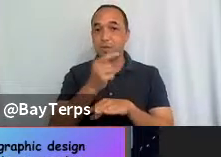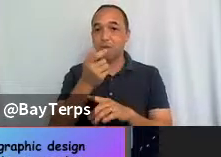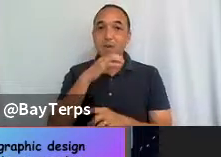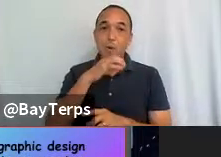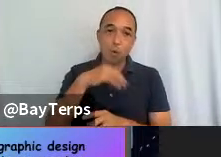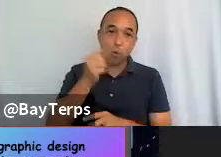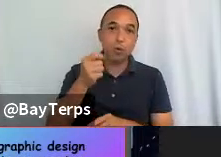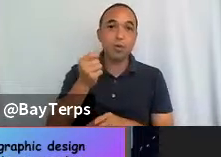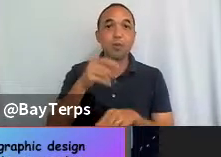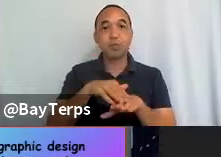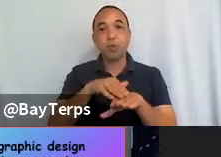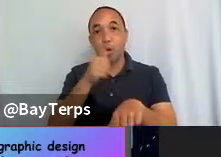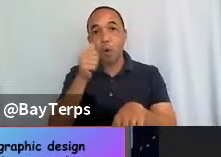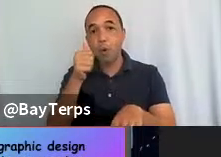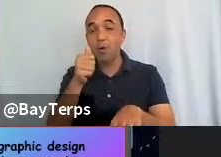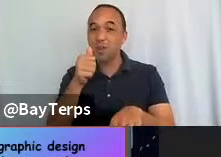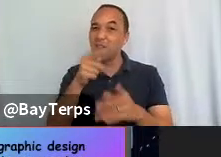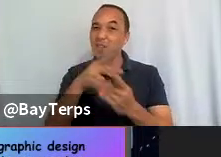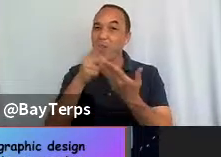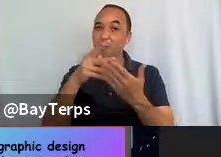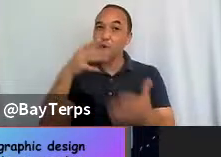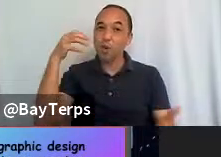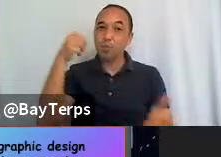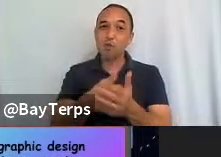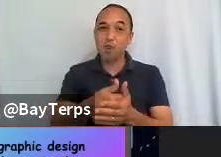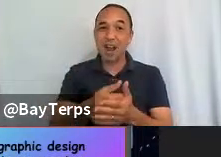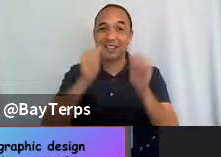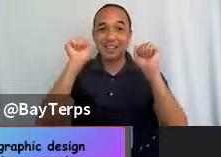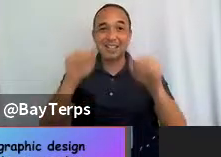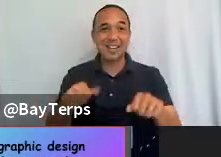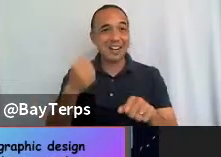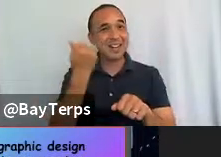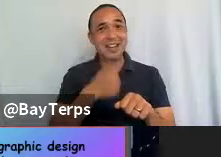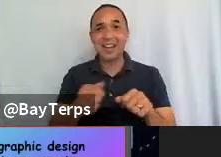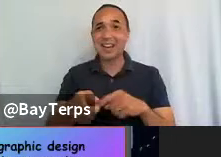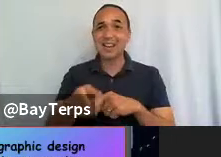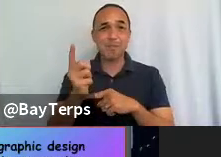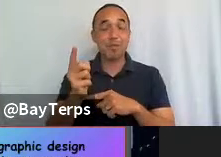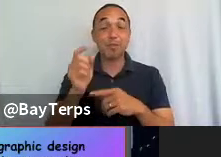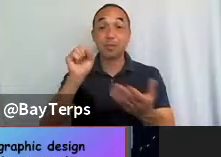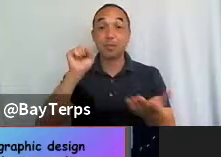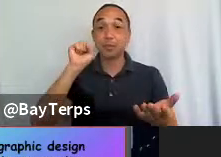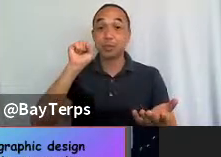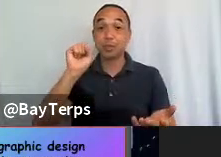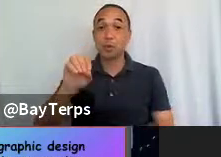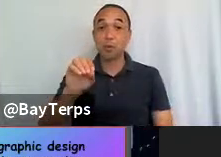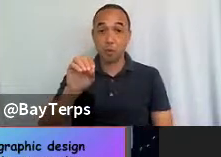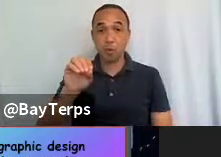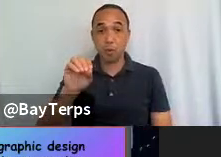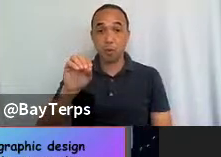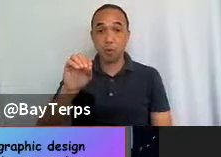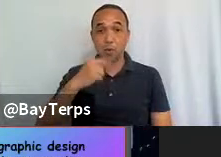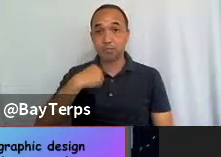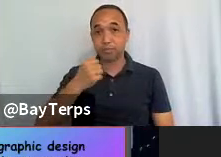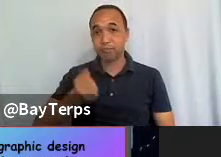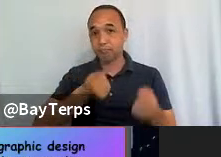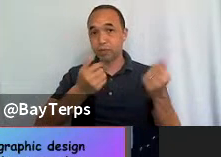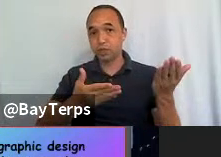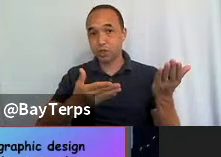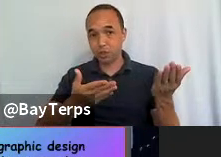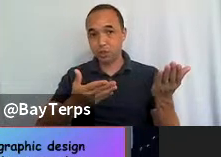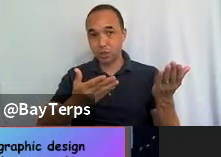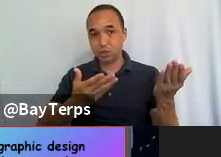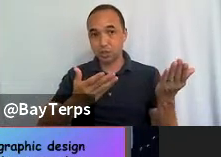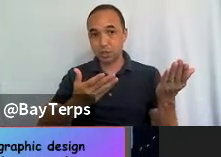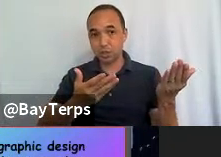program is likely to crash at any given moment. So I would suggest just either coming over